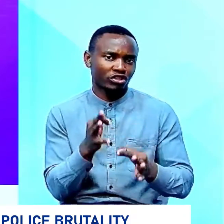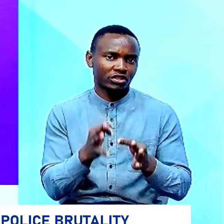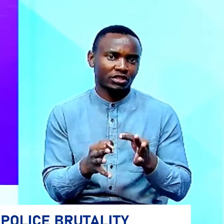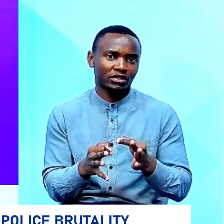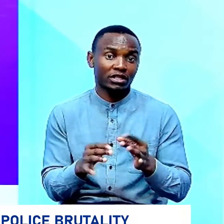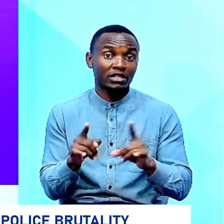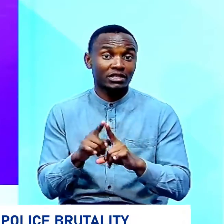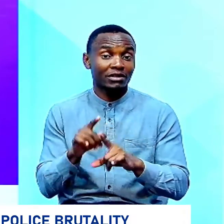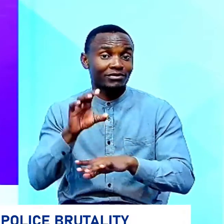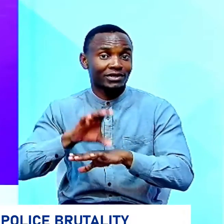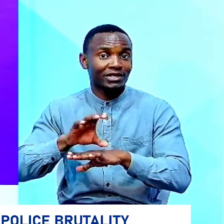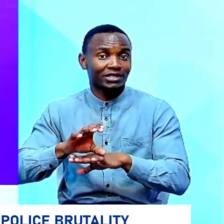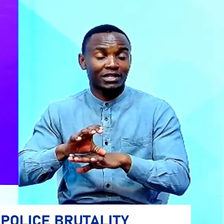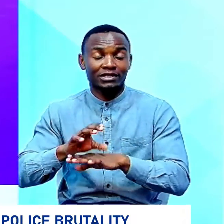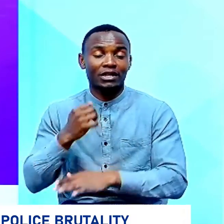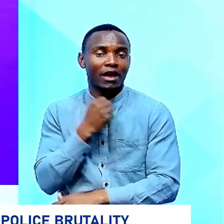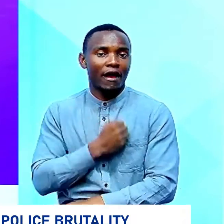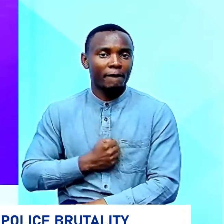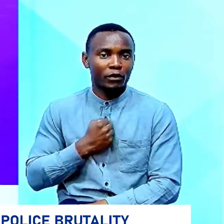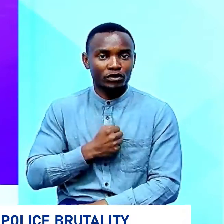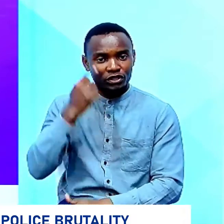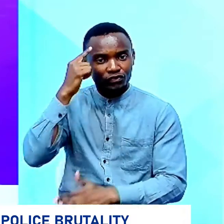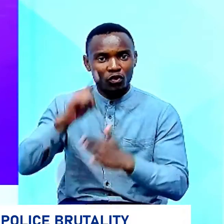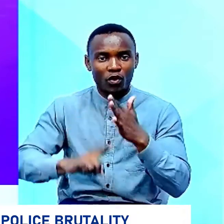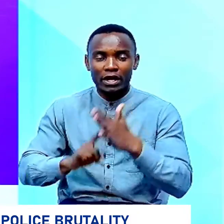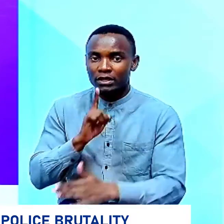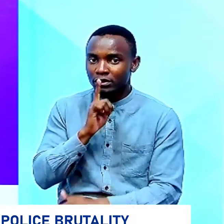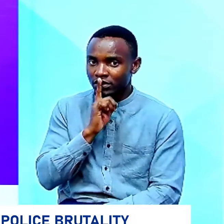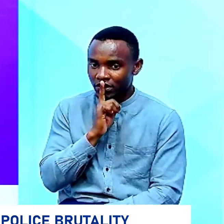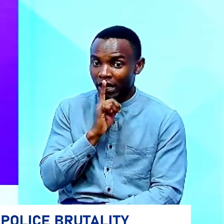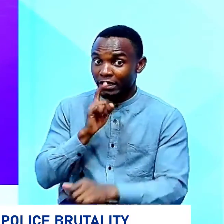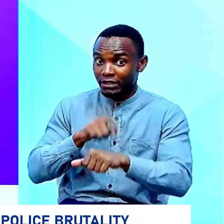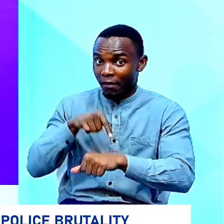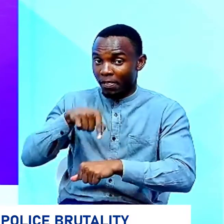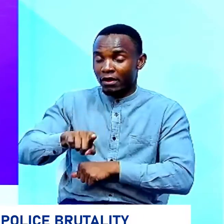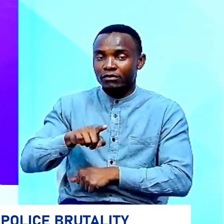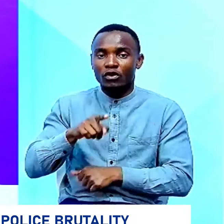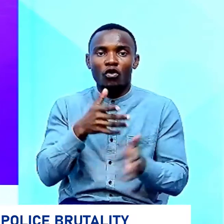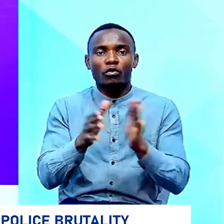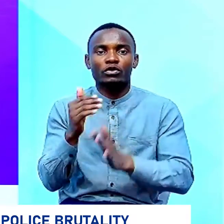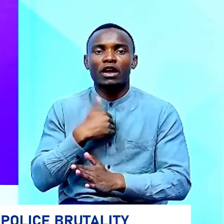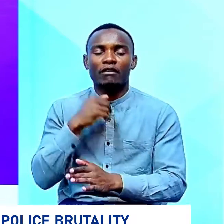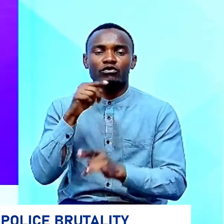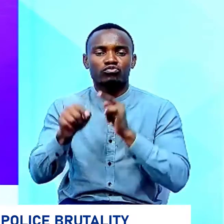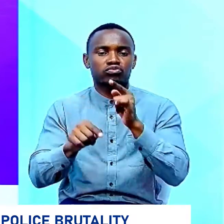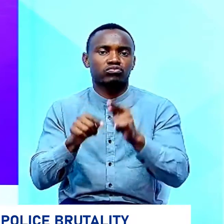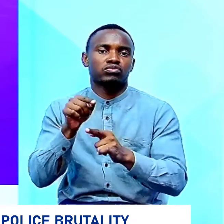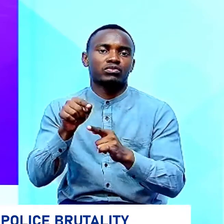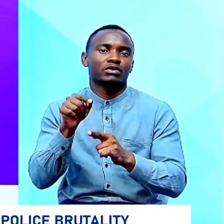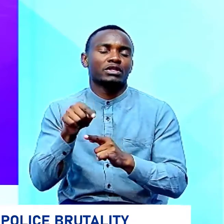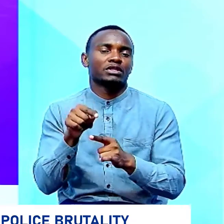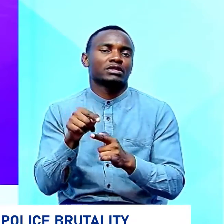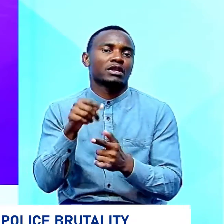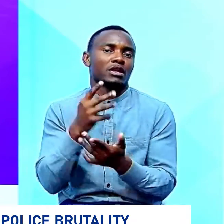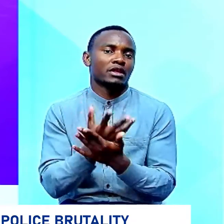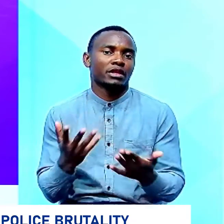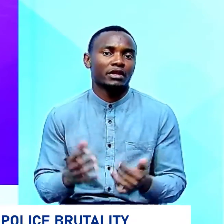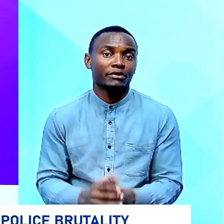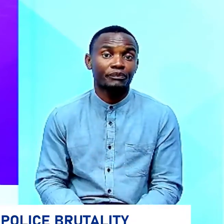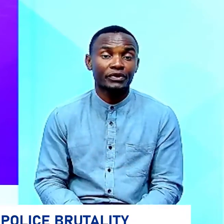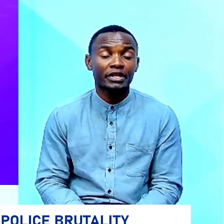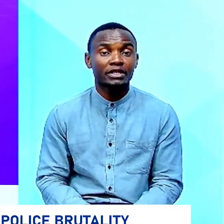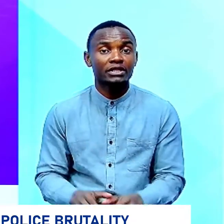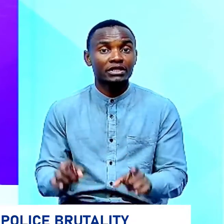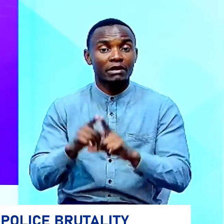apologize for being silent when they had a chance to condemn the matter by speaking out. The congregation